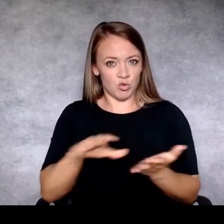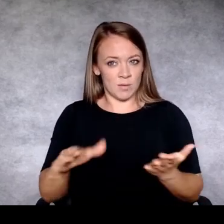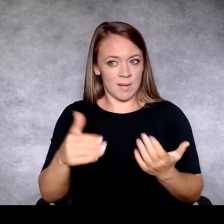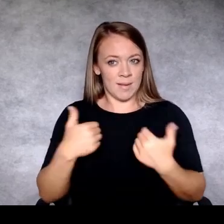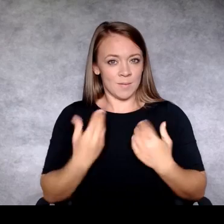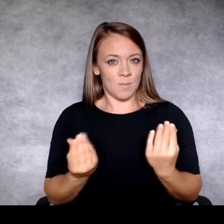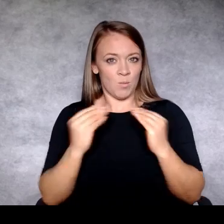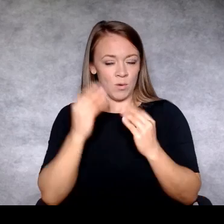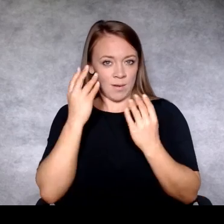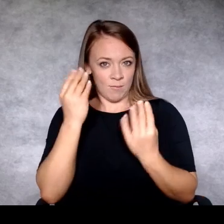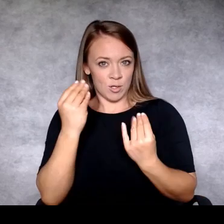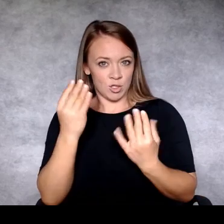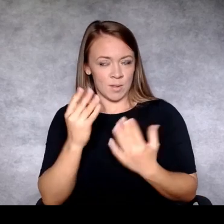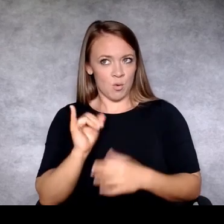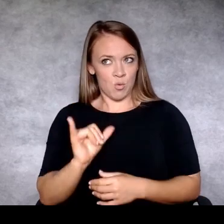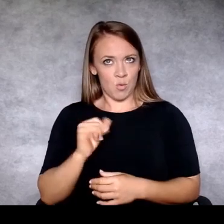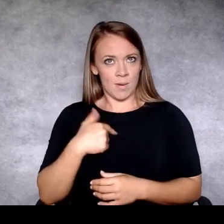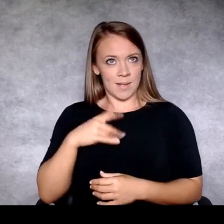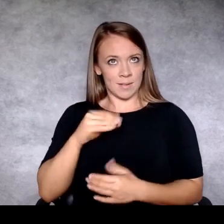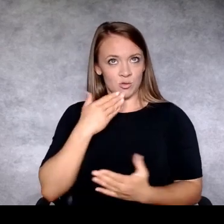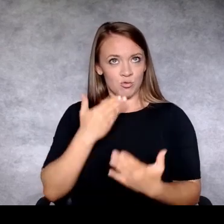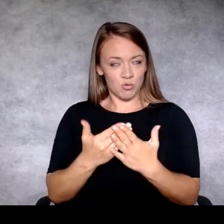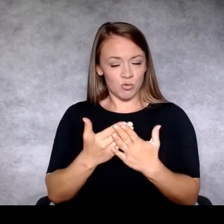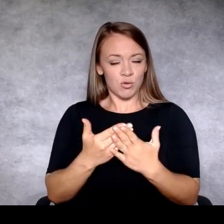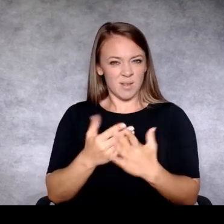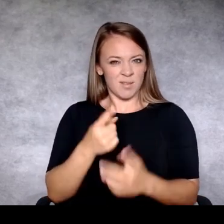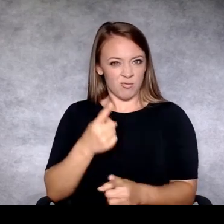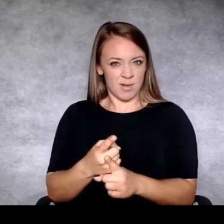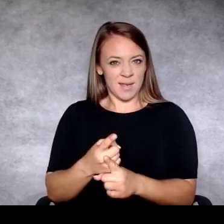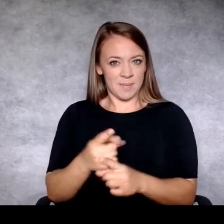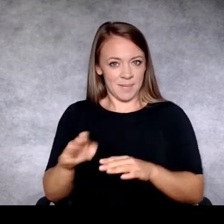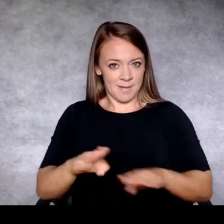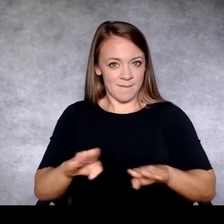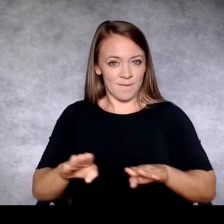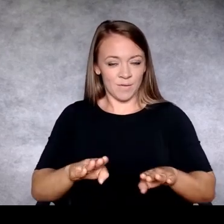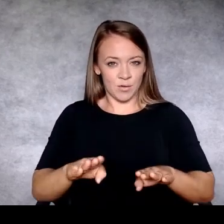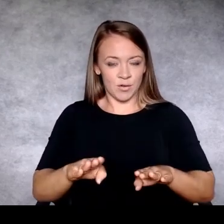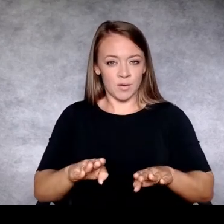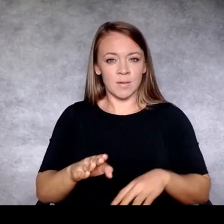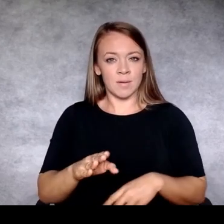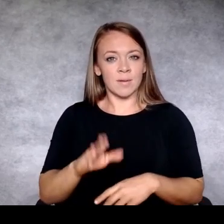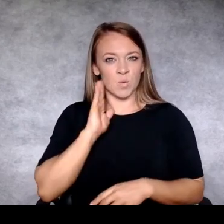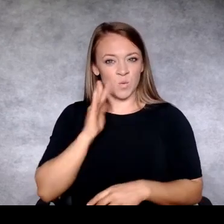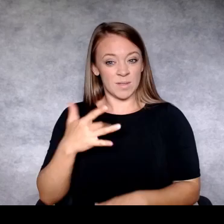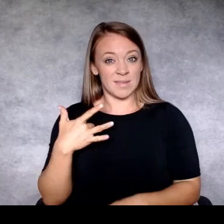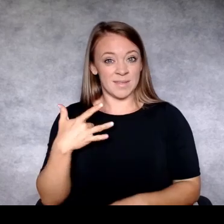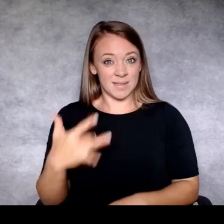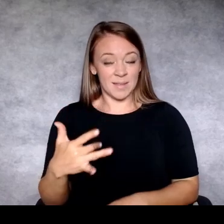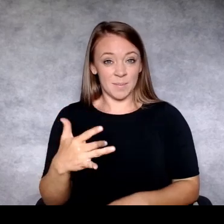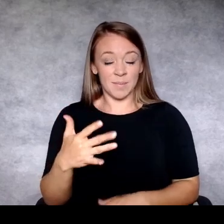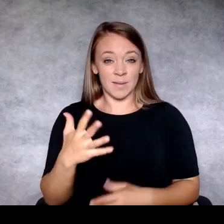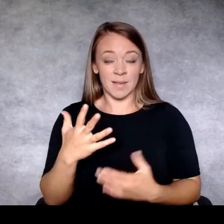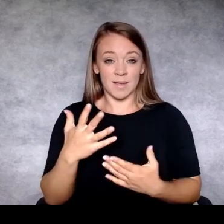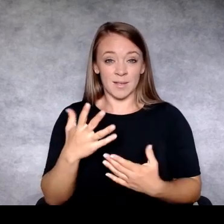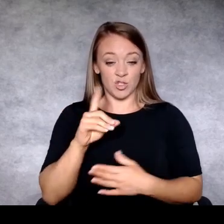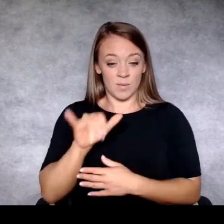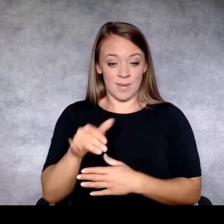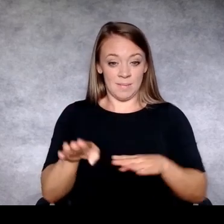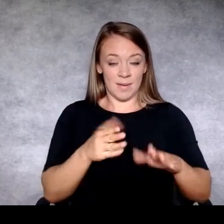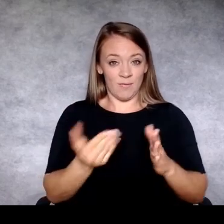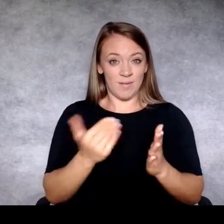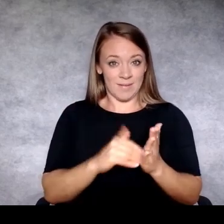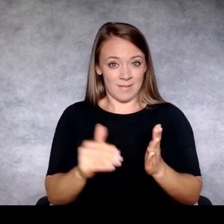more information about exactly what they did that was correct, but are also more likely to engage in that behavior in the future.